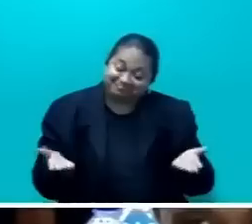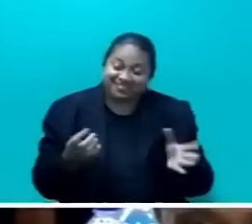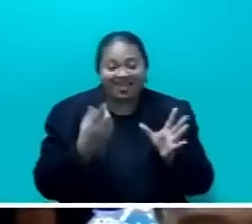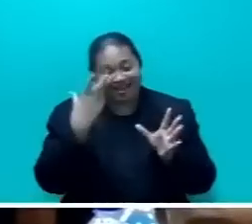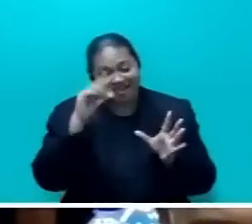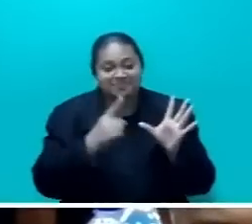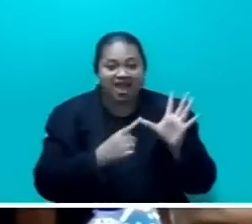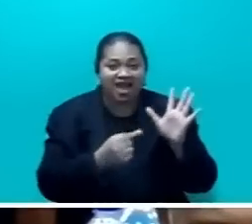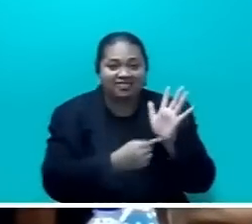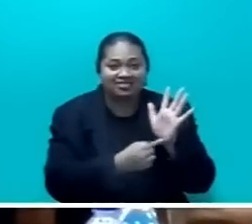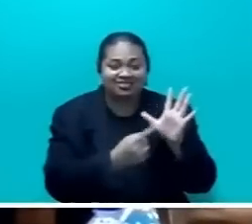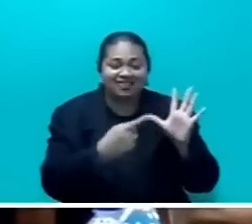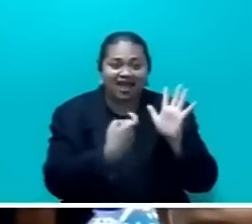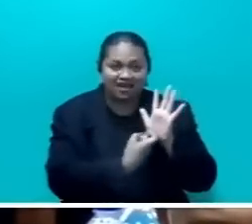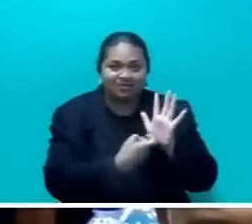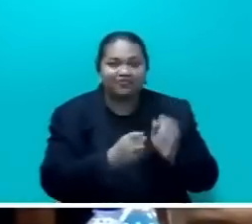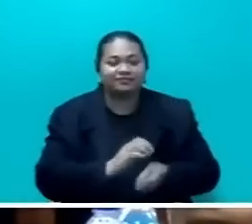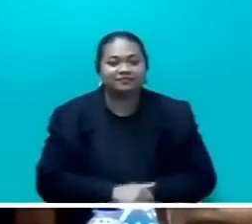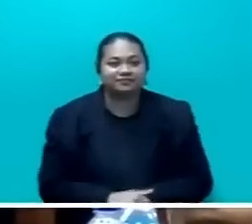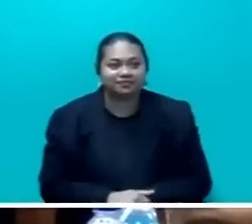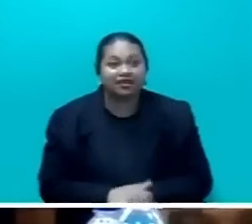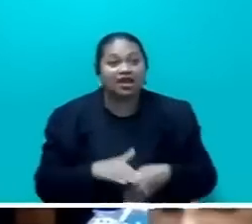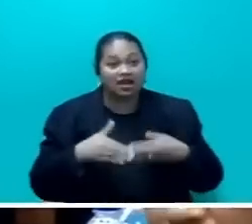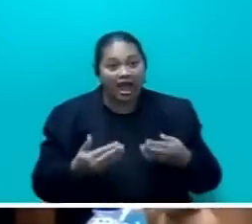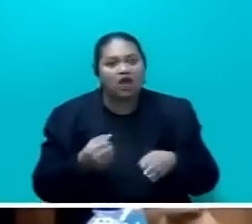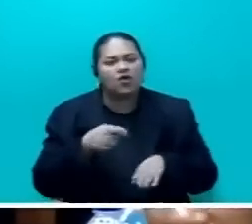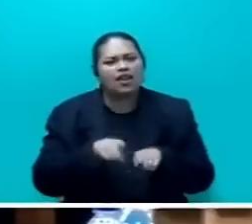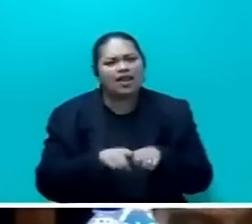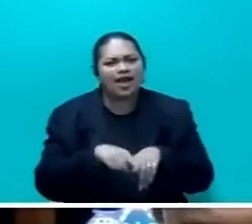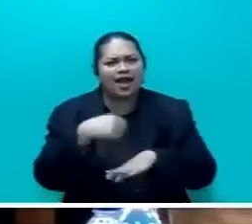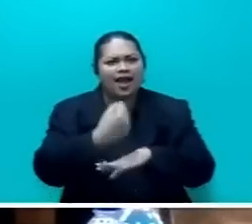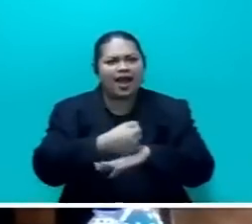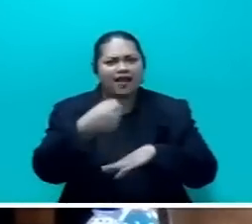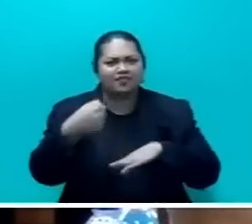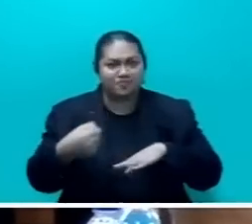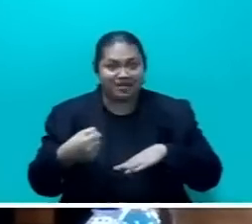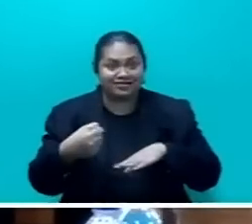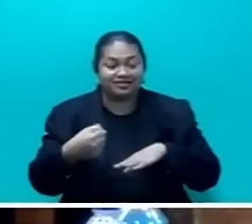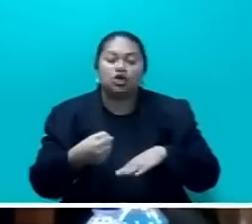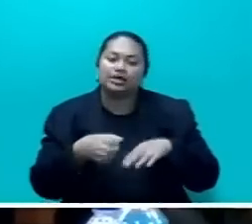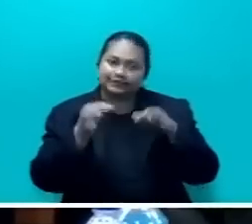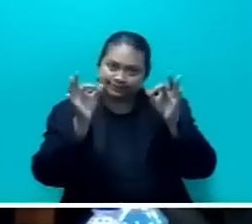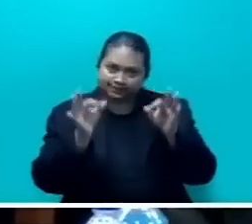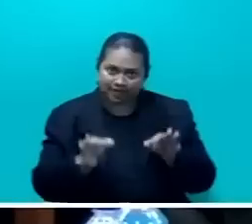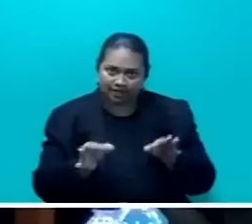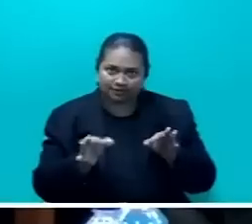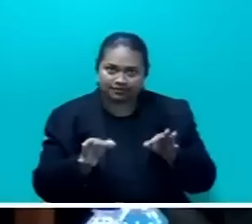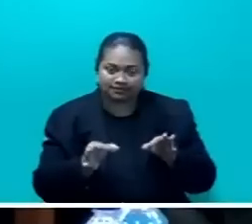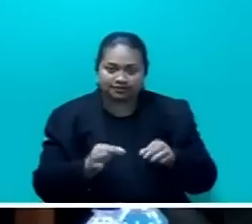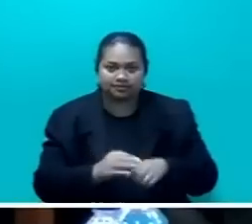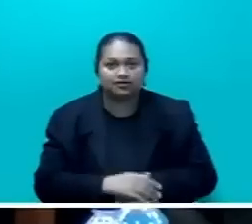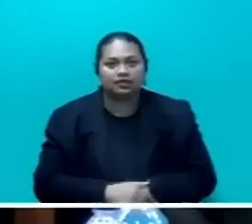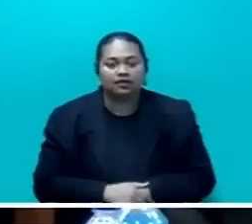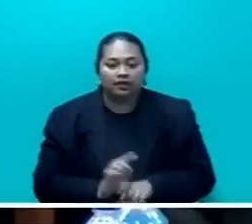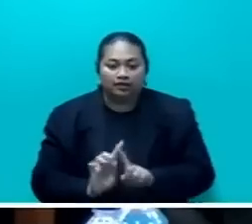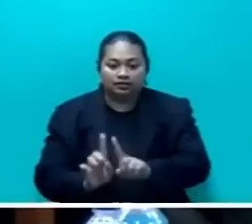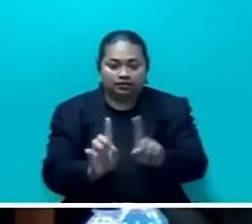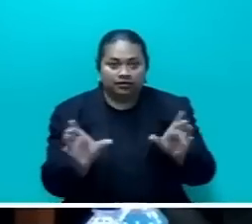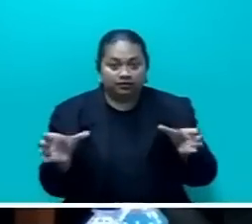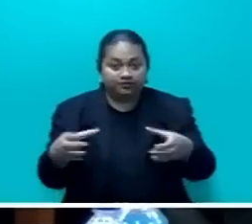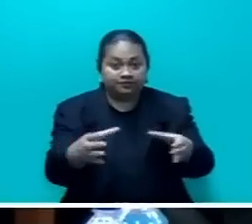and soon they will. This is a government, Mr. Speaker, which has decided that the unions,